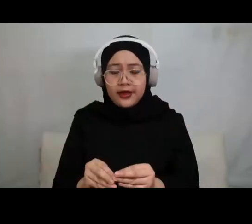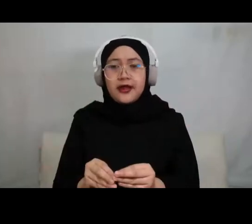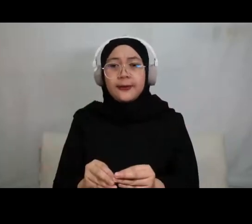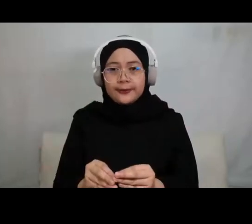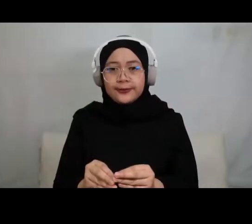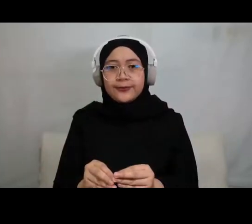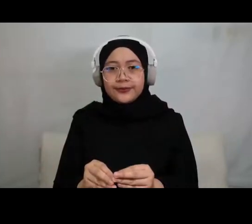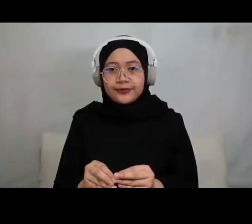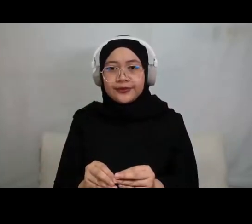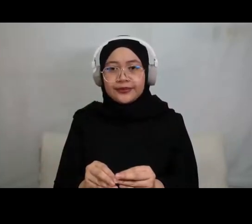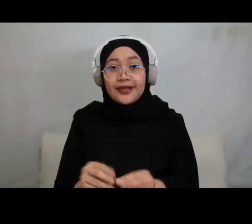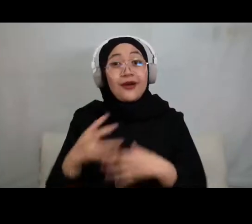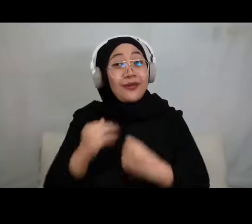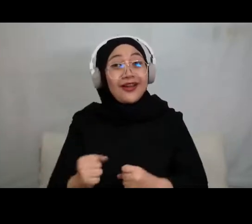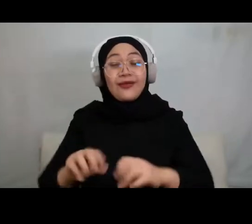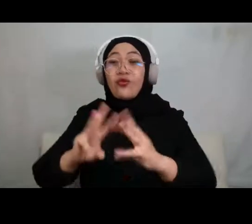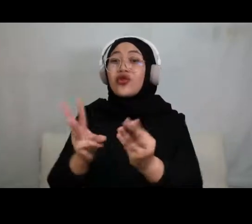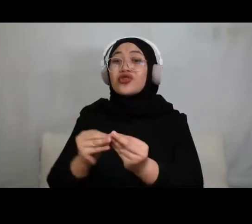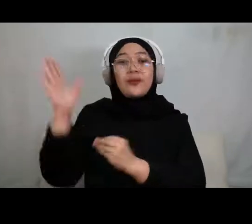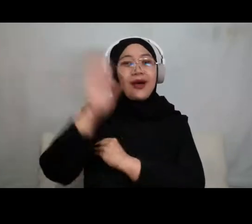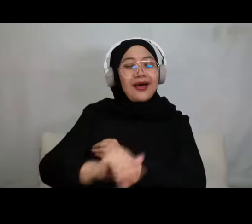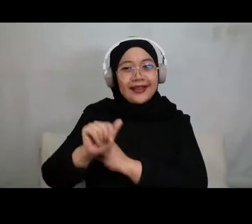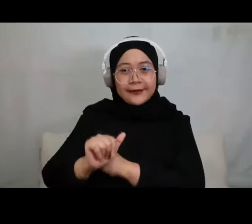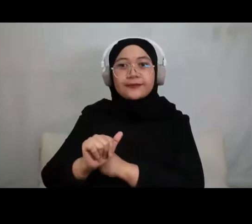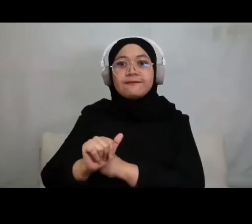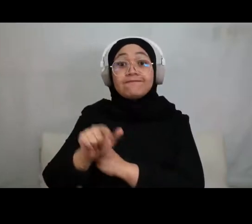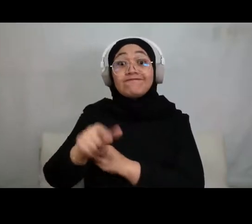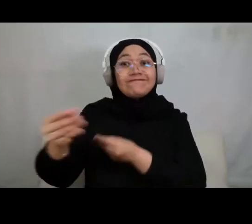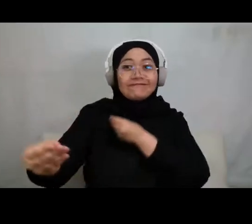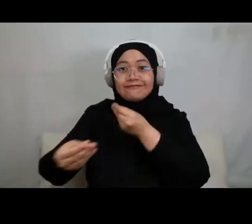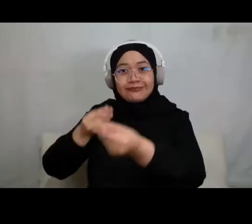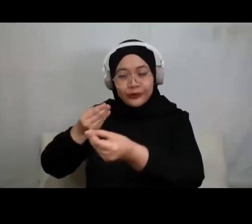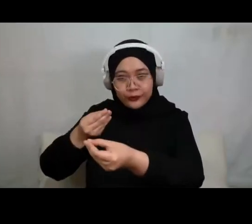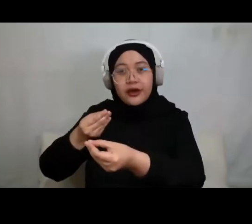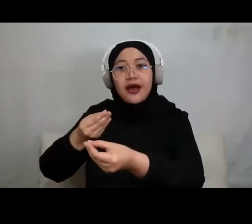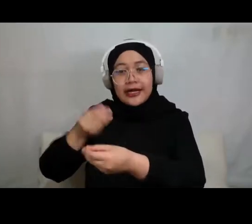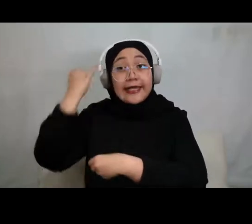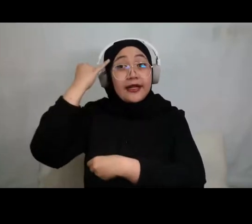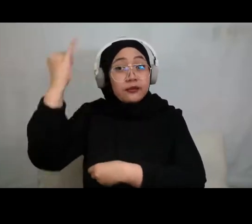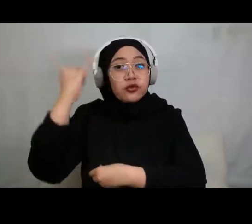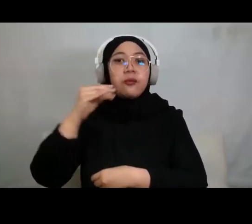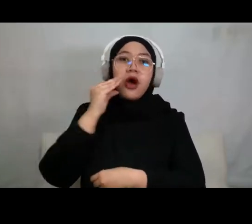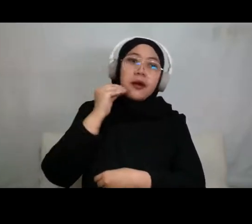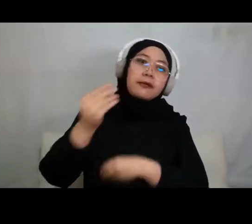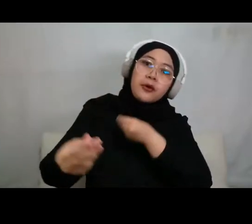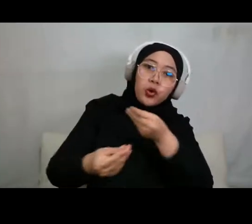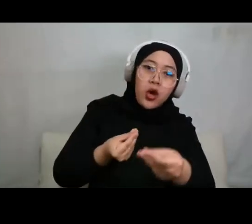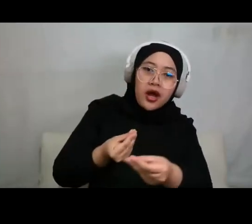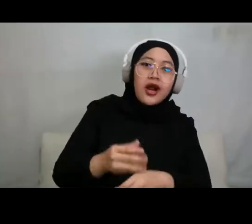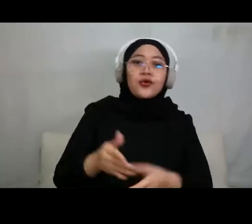workshop today can bring many knowledge exchange and also experience sharing, especially for the participants in Jakarta and also from